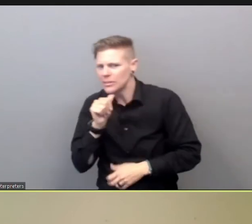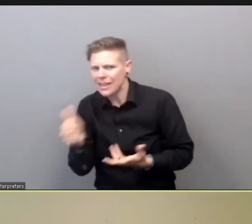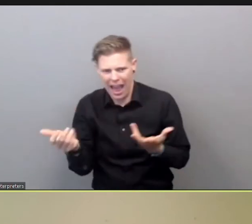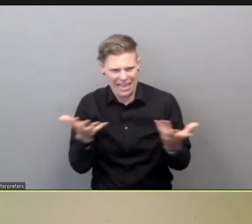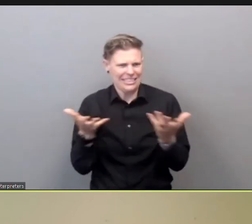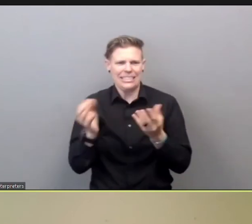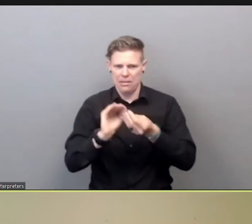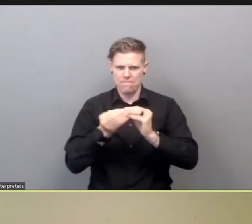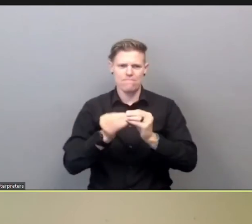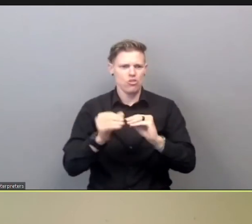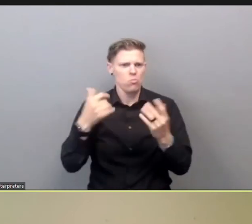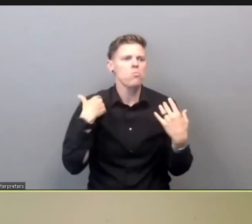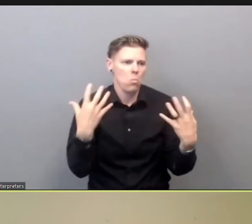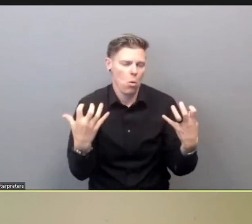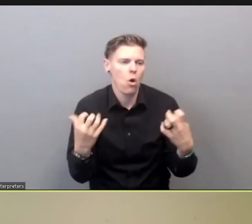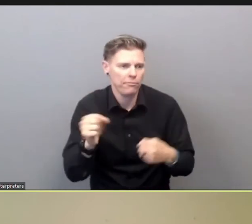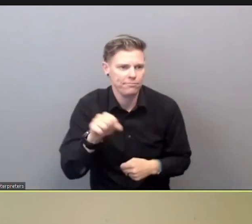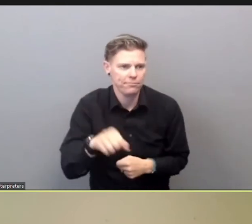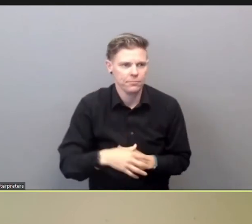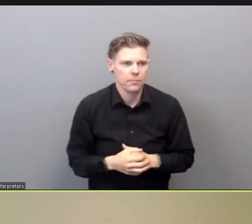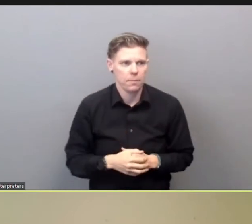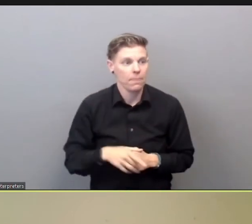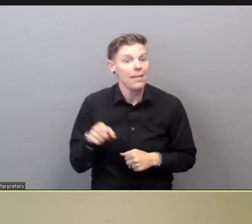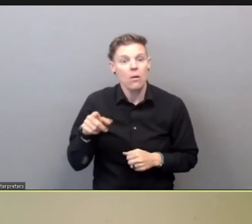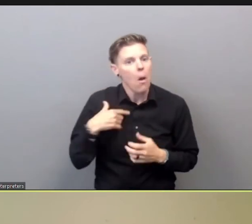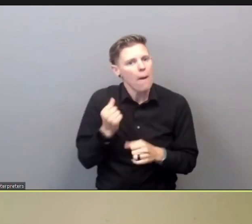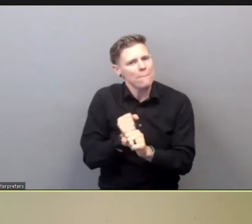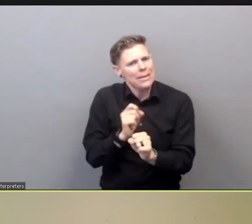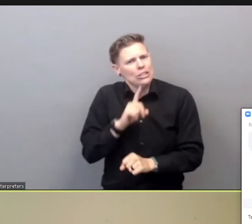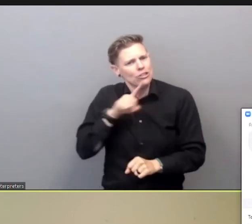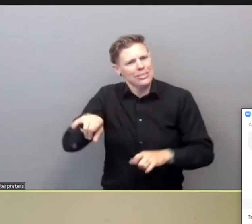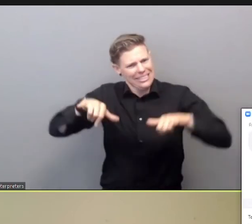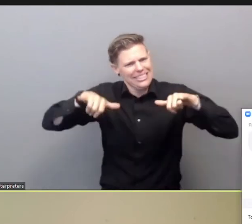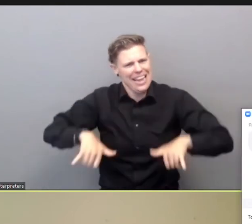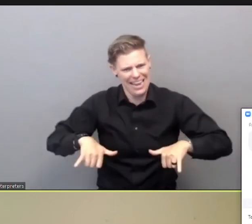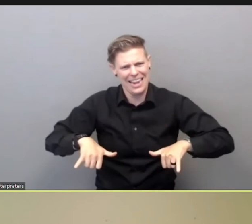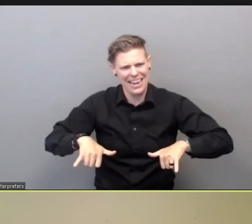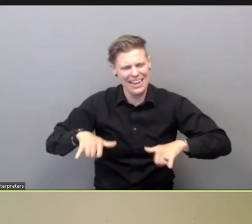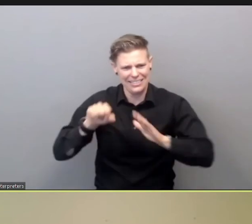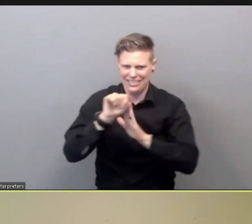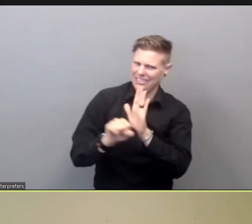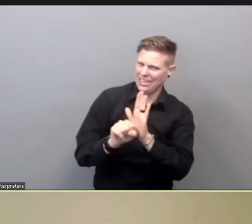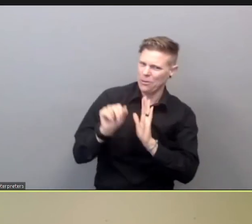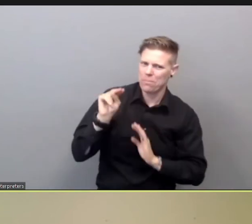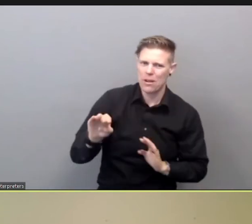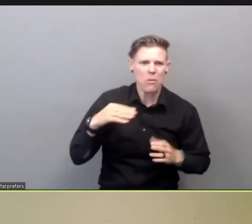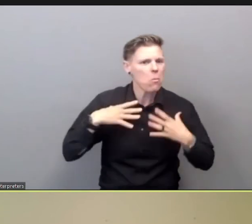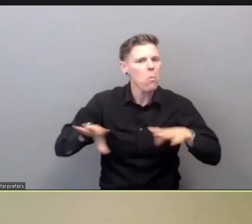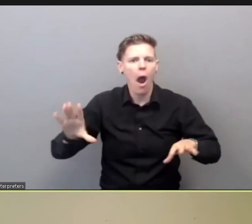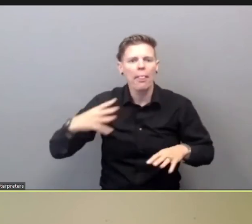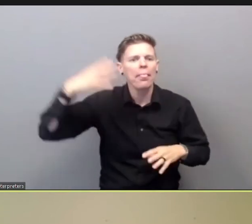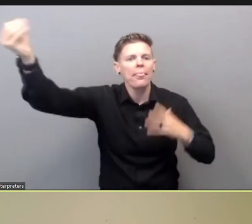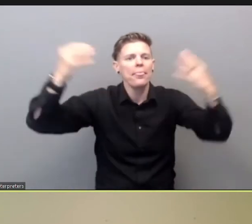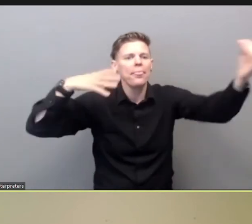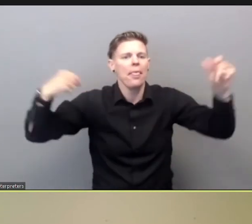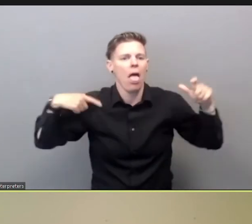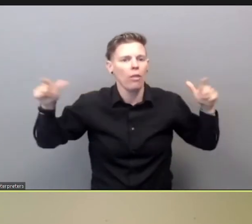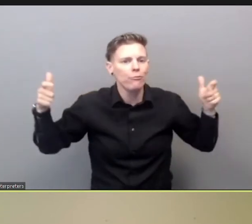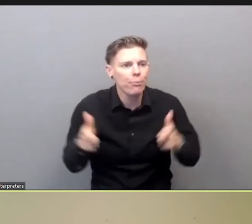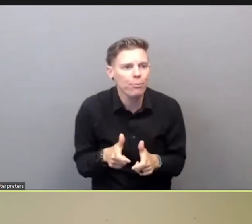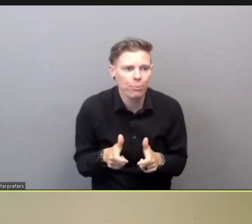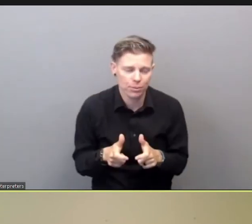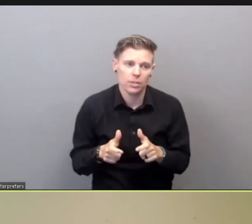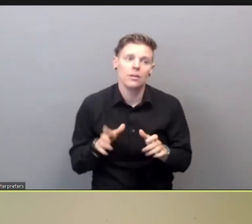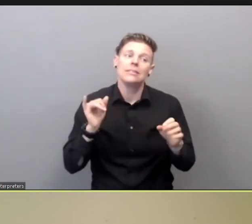any relocation outside of the state to do that. Although it's becoming increasingly difficult to work in that field without being vaccinated